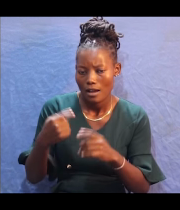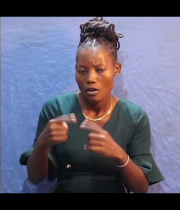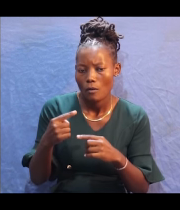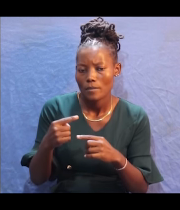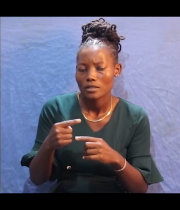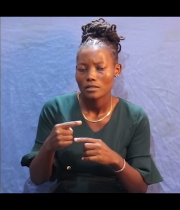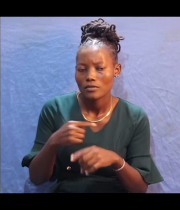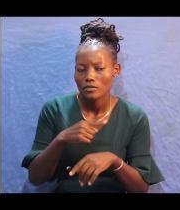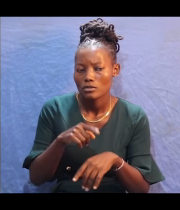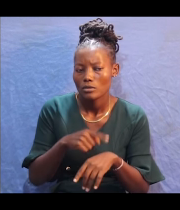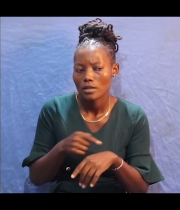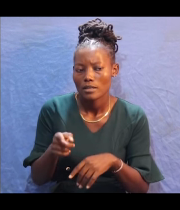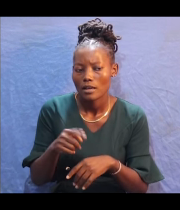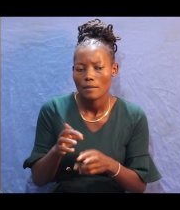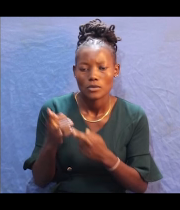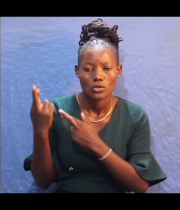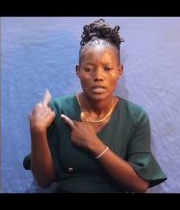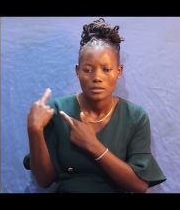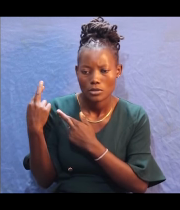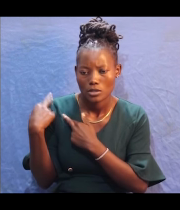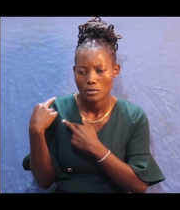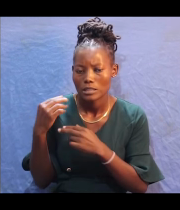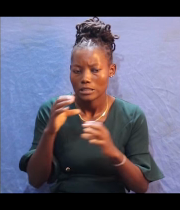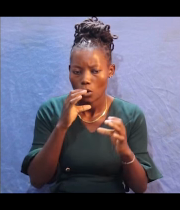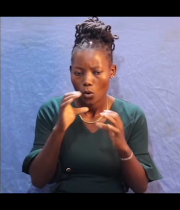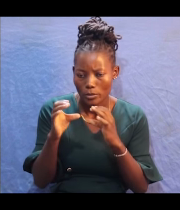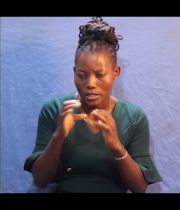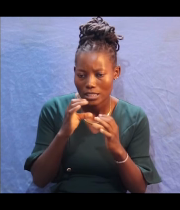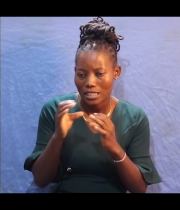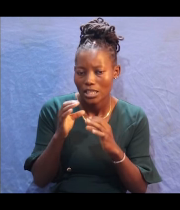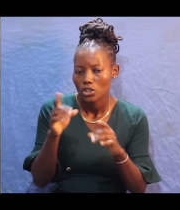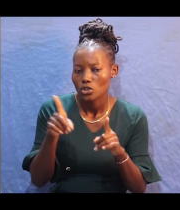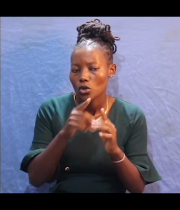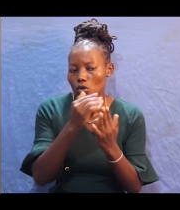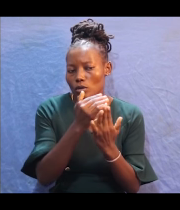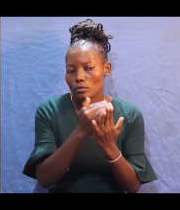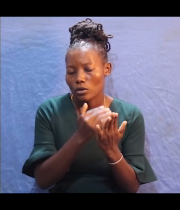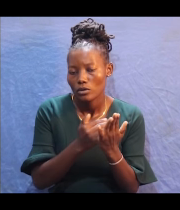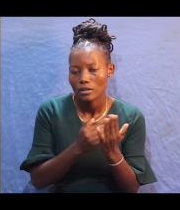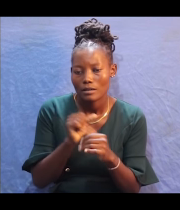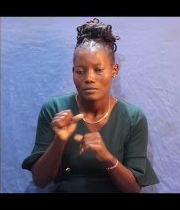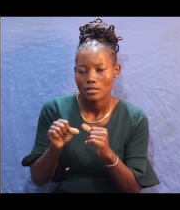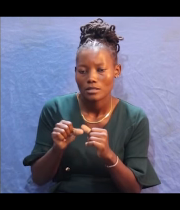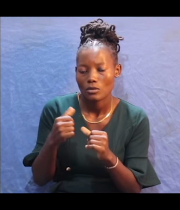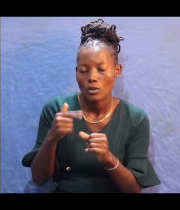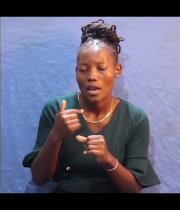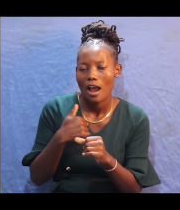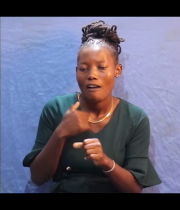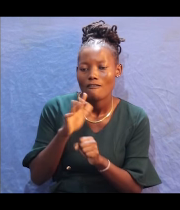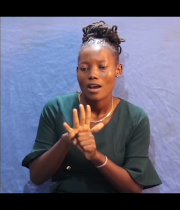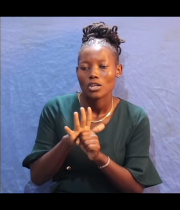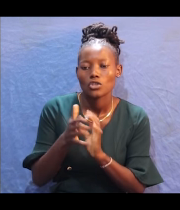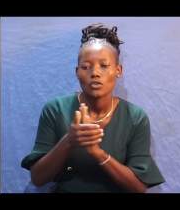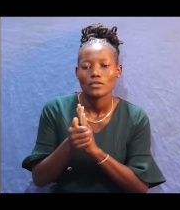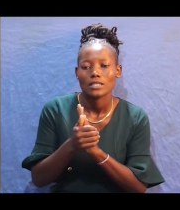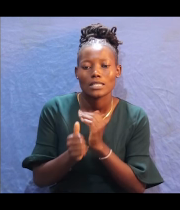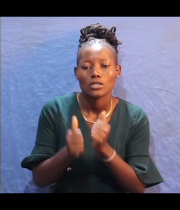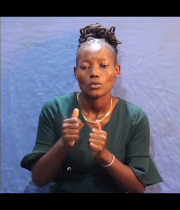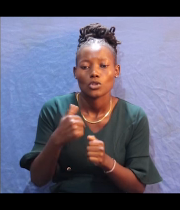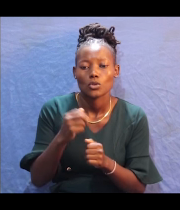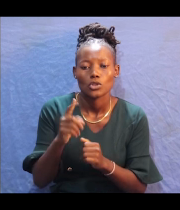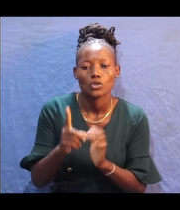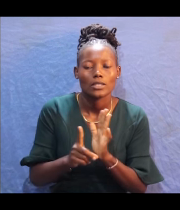teamwork, customization, responsibility, discipline, communication, decision-making, problem-solving, but there are many, many more skills that we are developing,